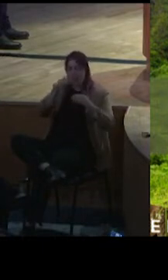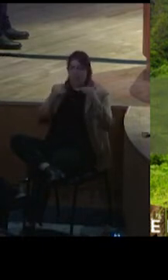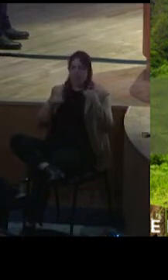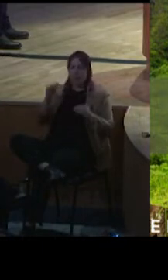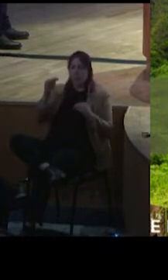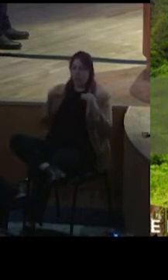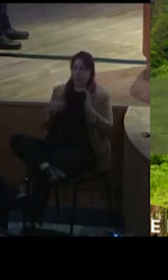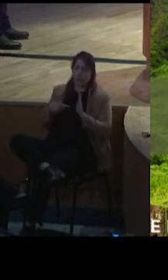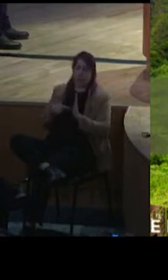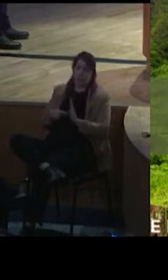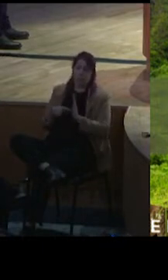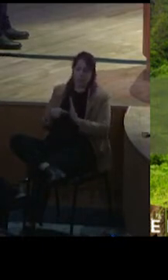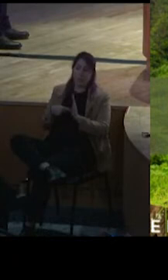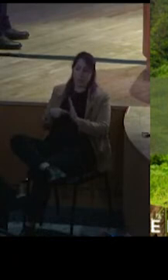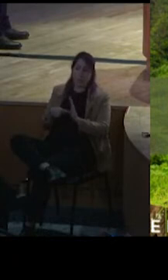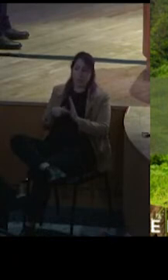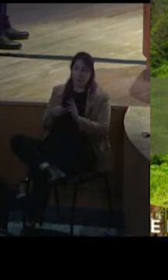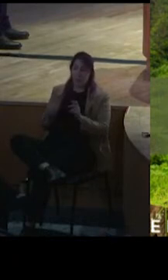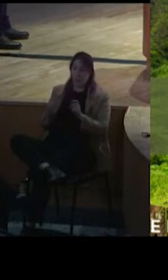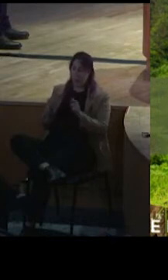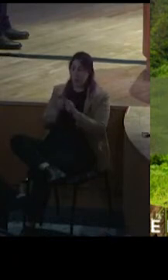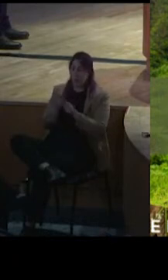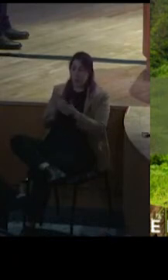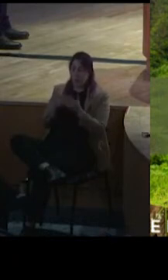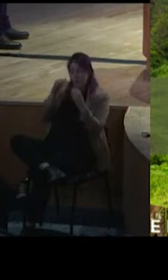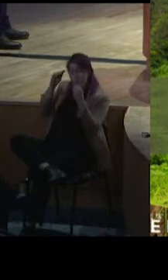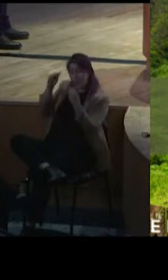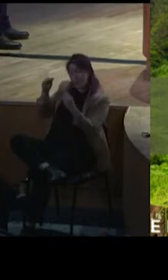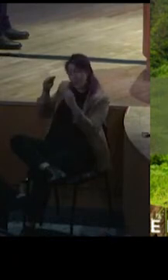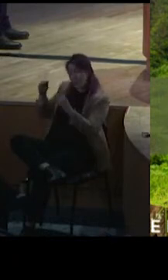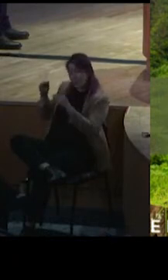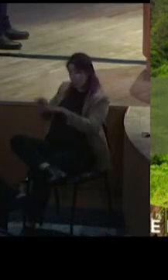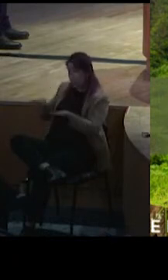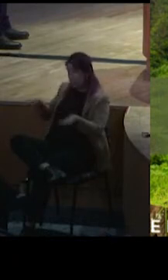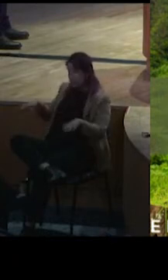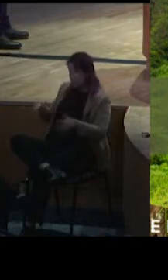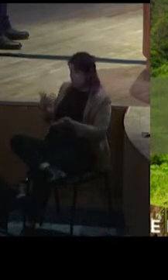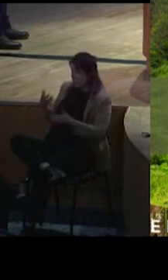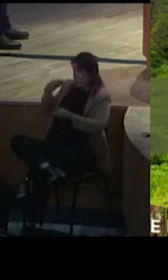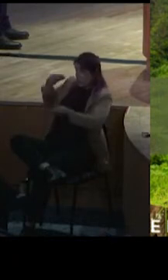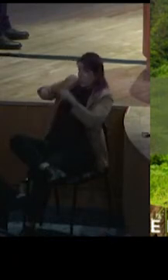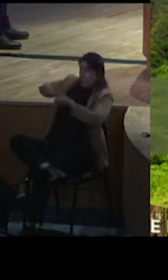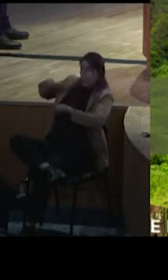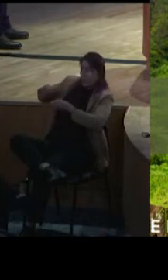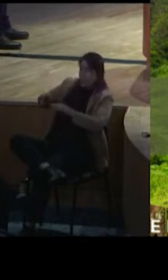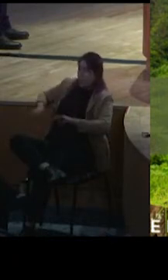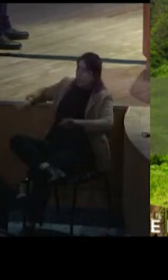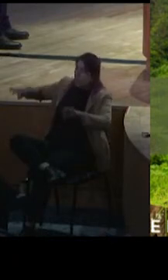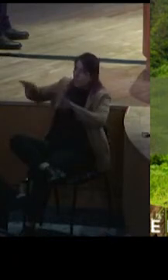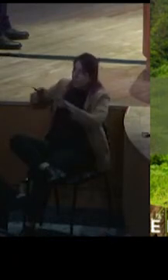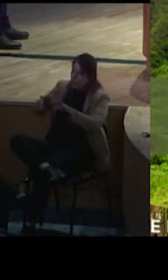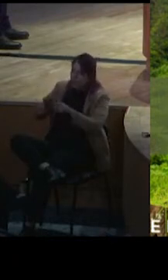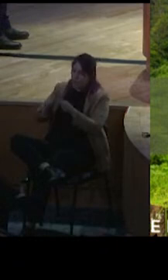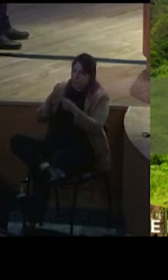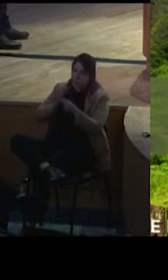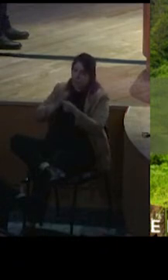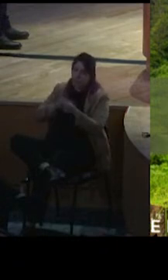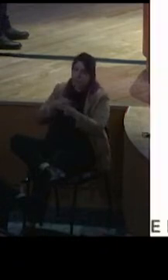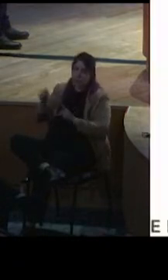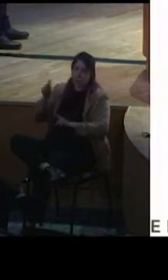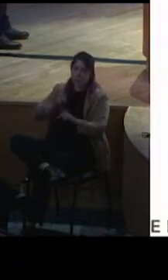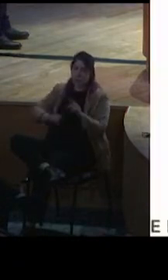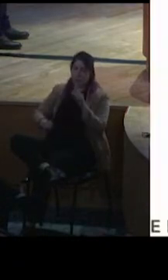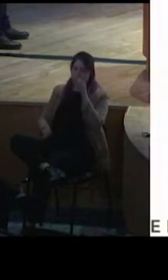very reflective in the things that we teach our children, the genealogy that they come from, the identity of our people.